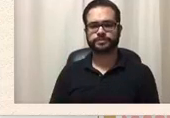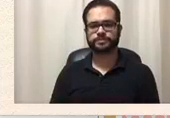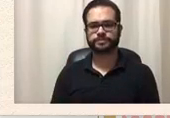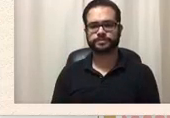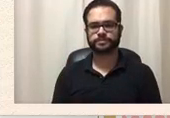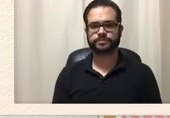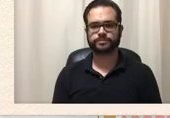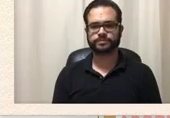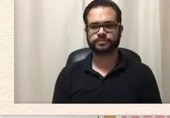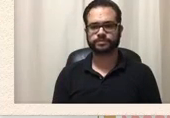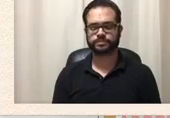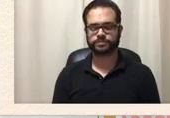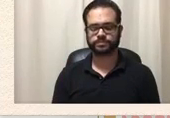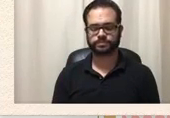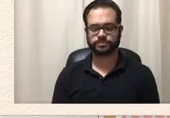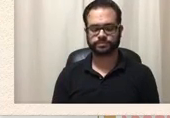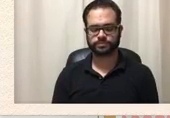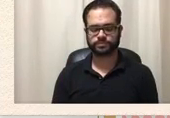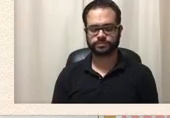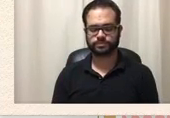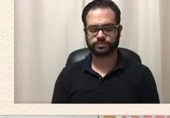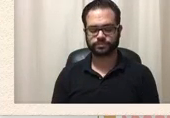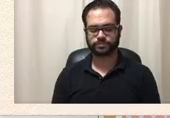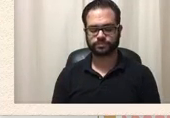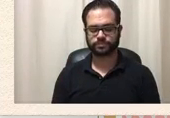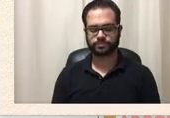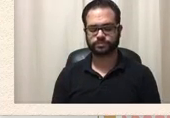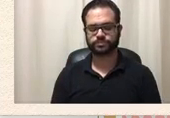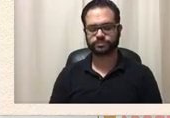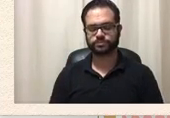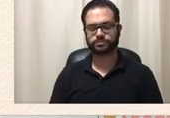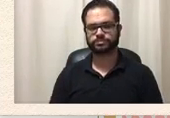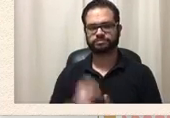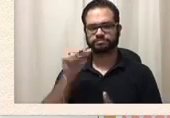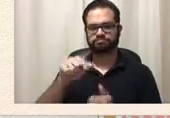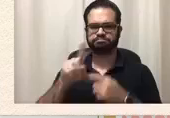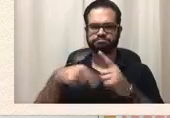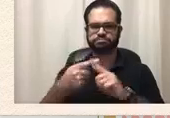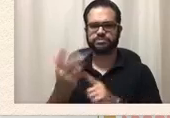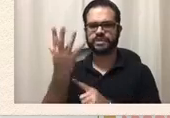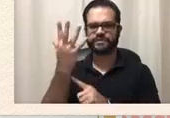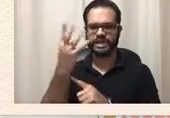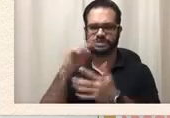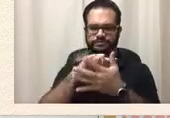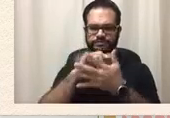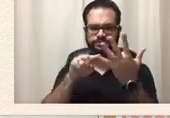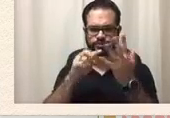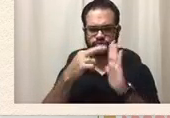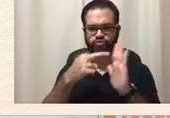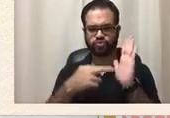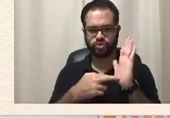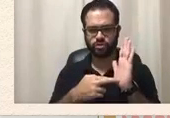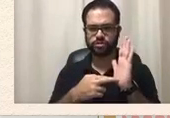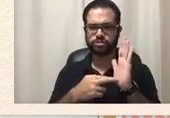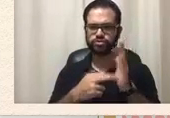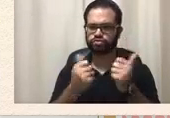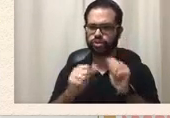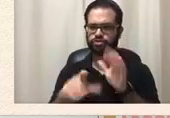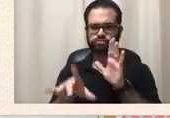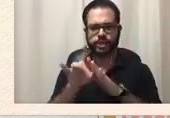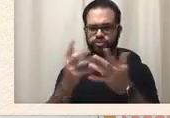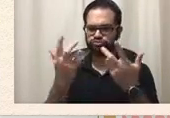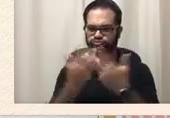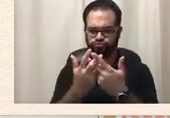This slide is all about the 5-finger rule, which is important when it comes to picking the just right book. Whether you're looking for a book